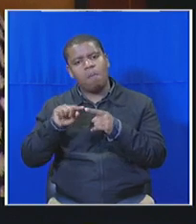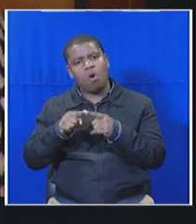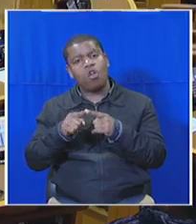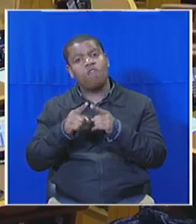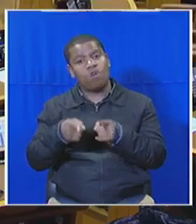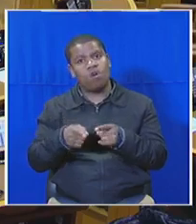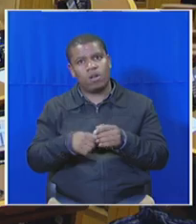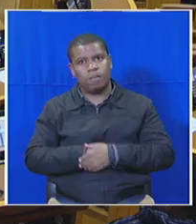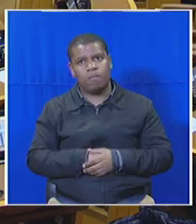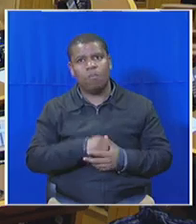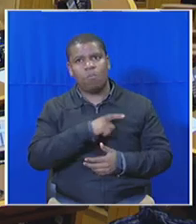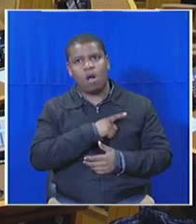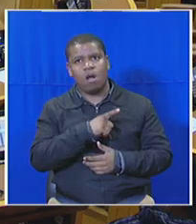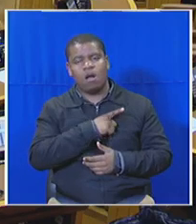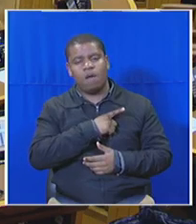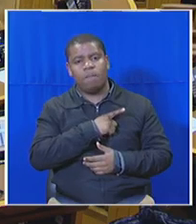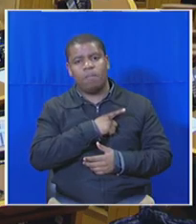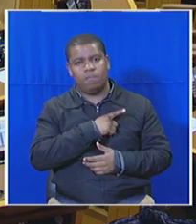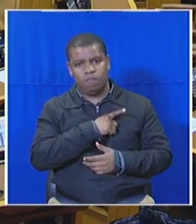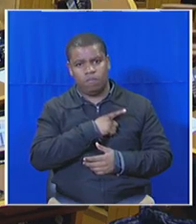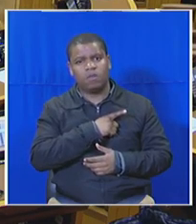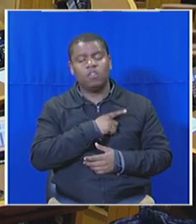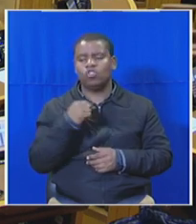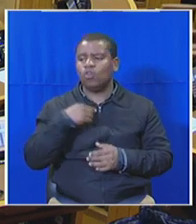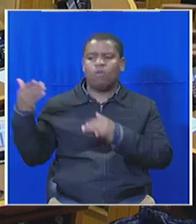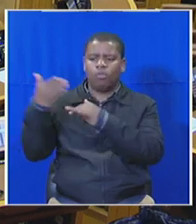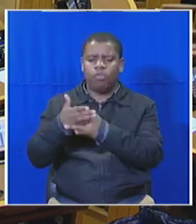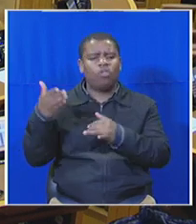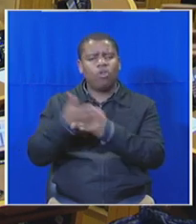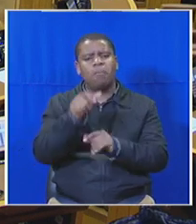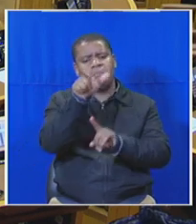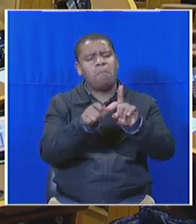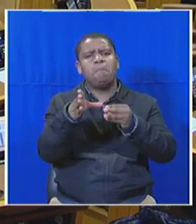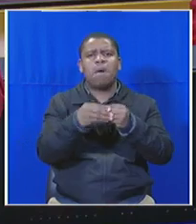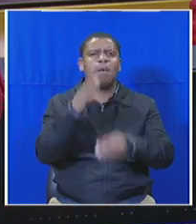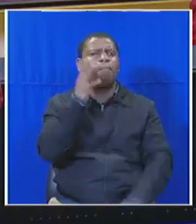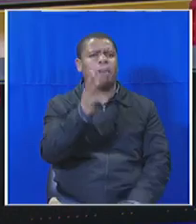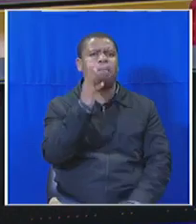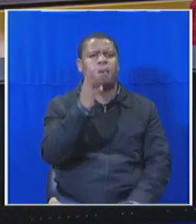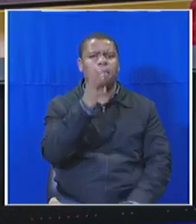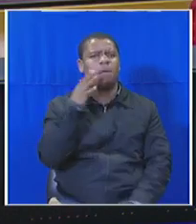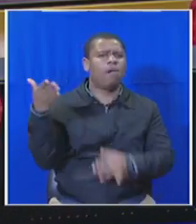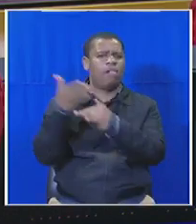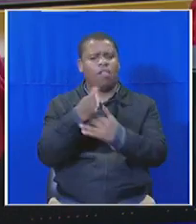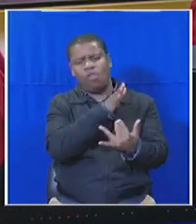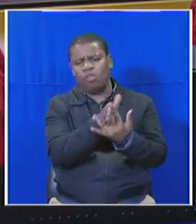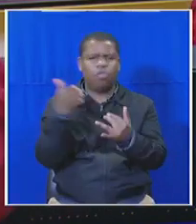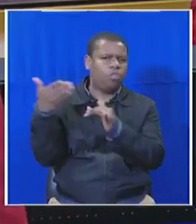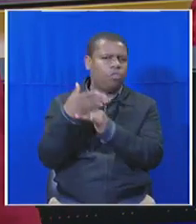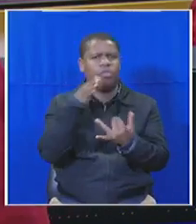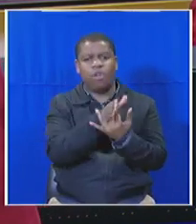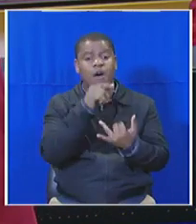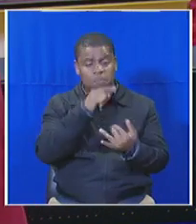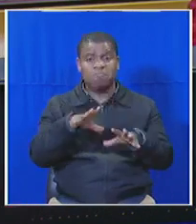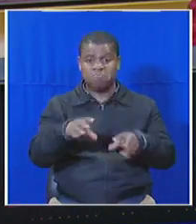because you have tolerated the disruption to a member who's on platform for frivolous point of orders